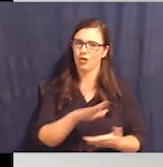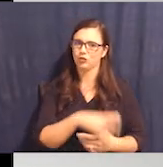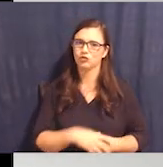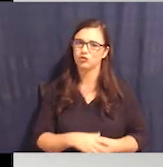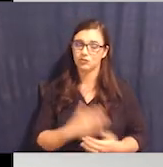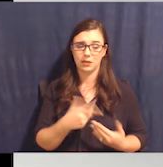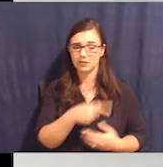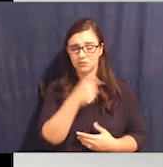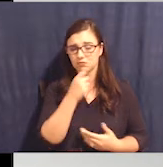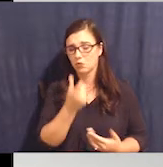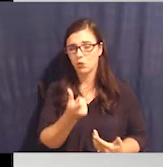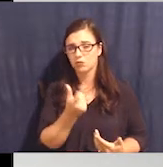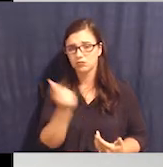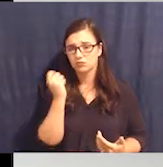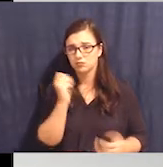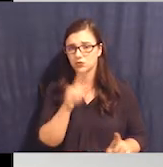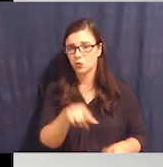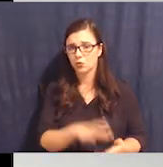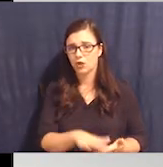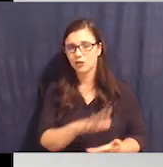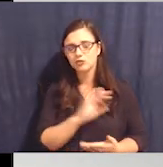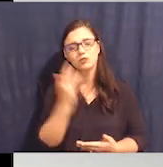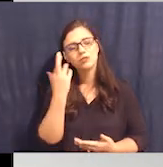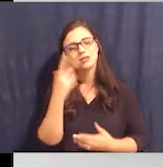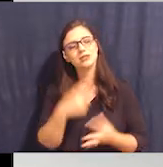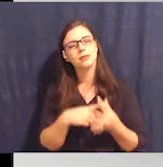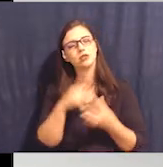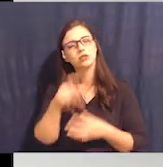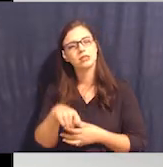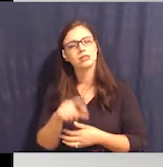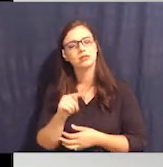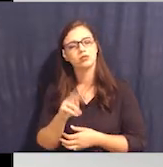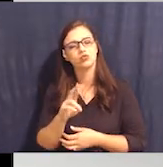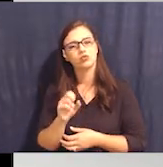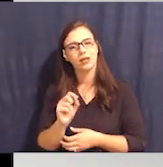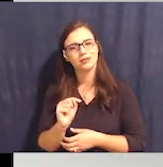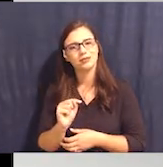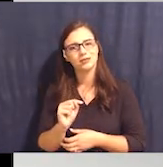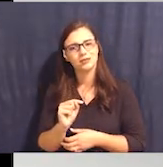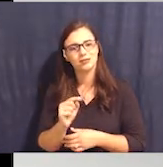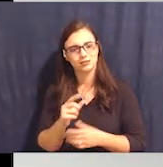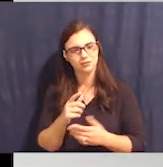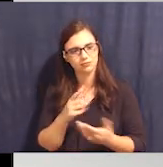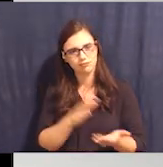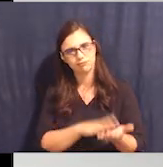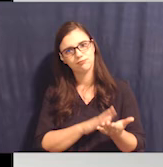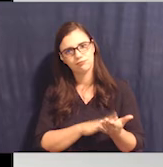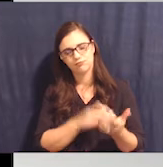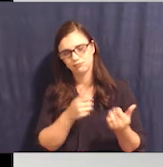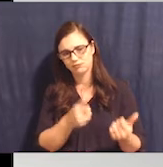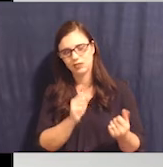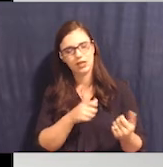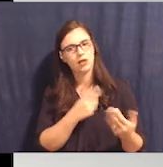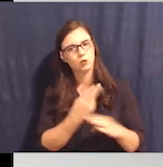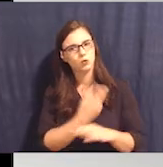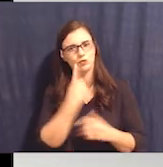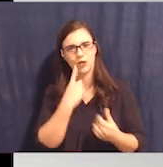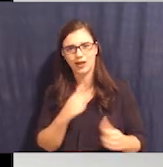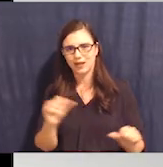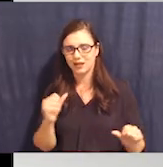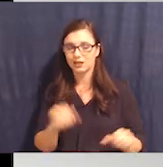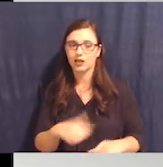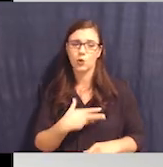to go to college. Your child may not go to college. That's why special needs trust is so admirable because it can go for